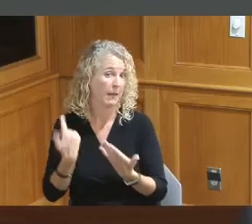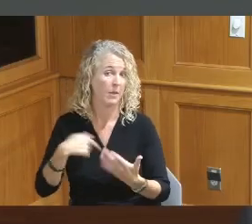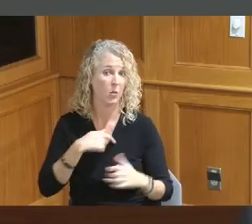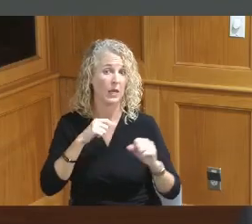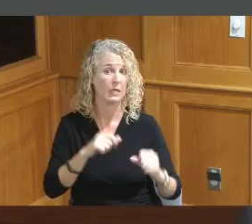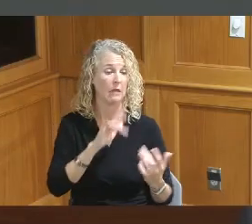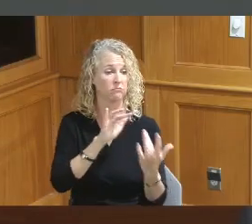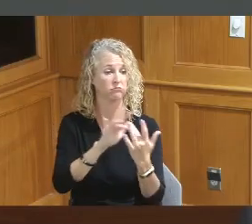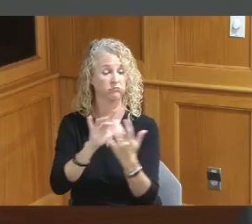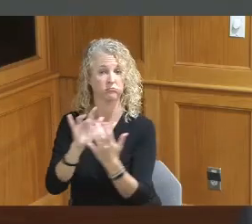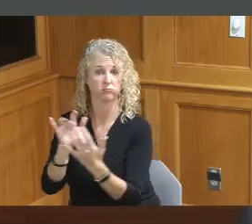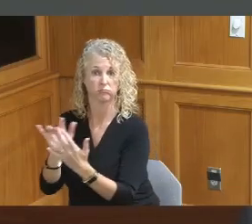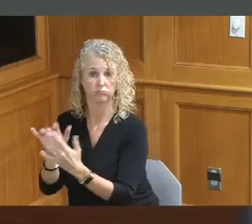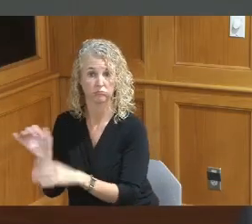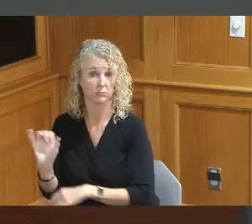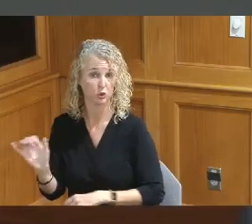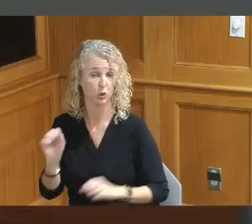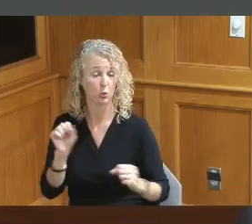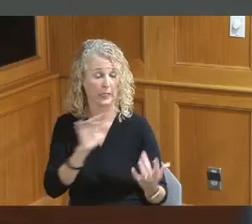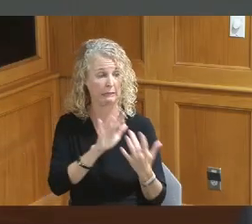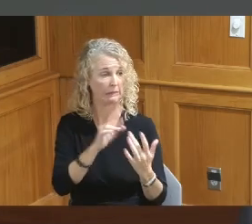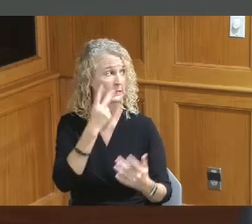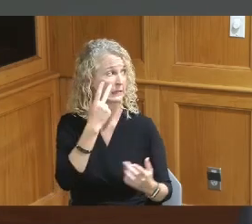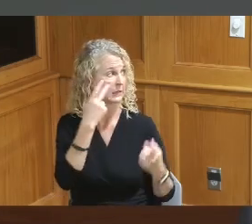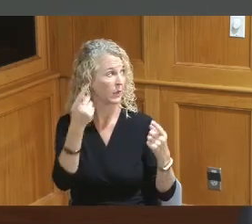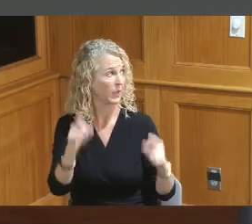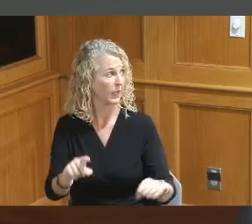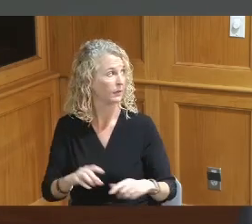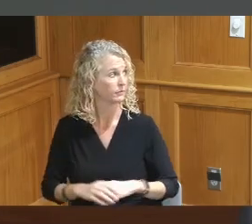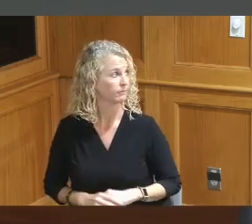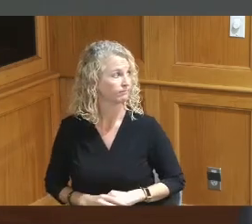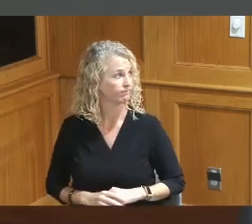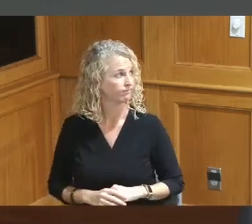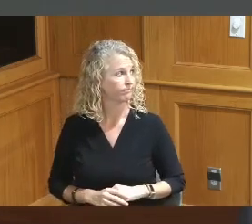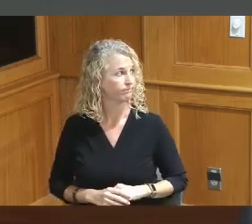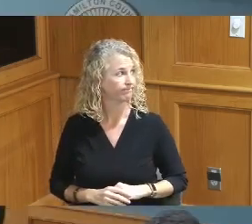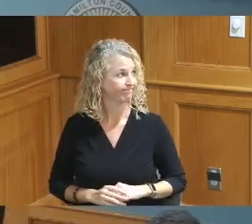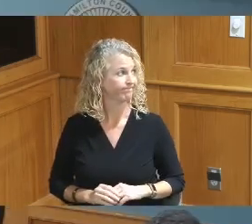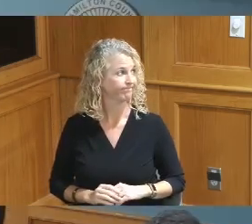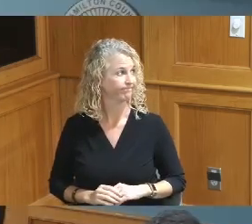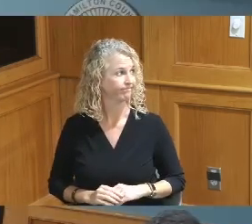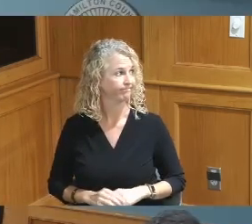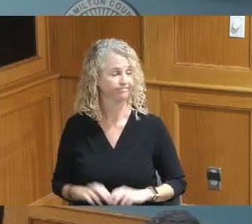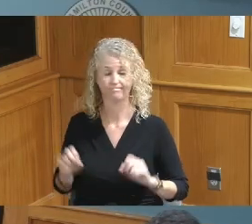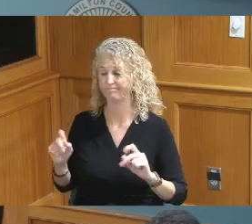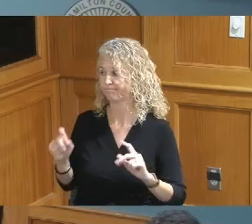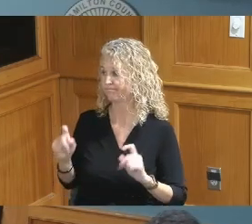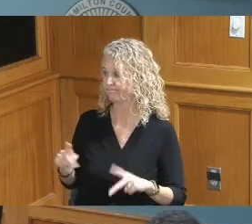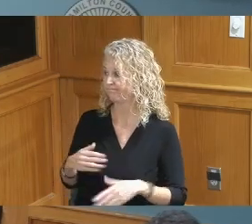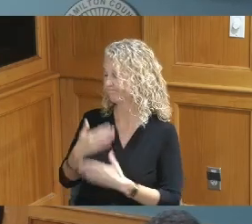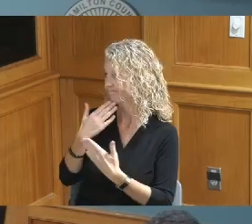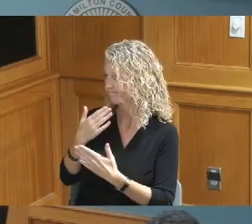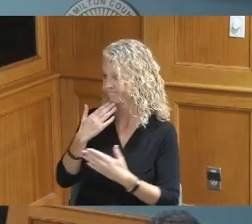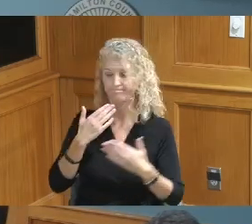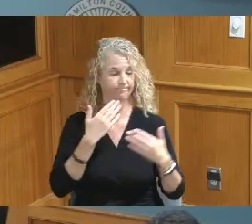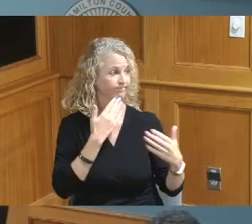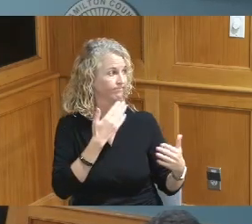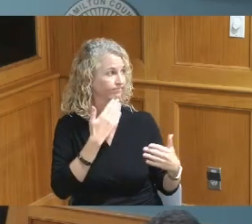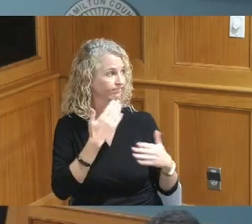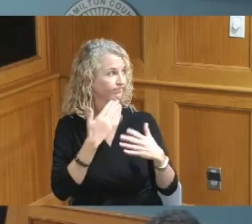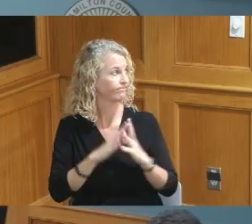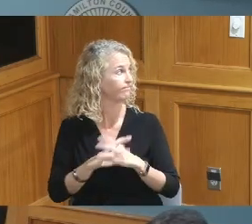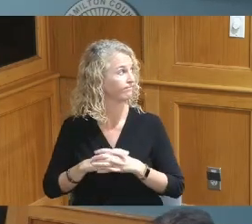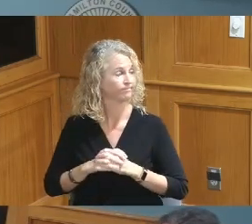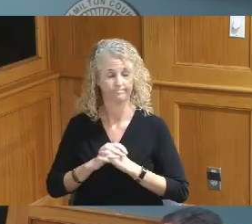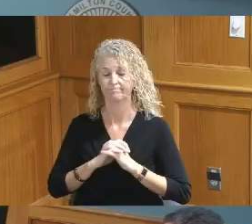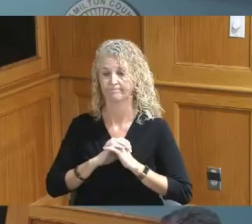we've got contacts with those as well. We can reach out to those and see what we can do there as well. Okay. All right, thank you. Thanks, Lou.